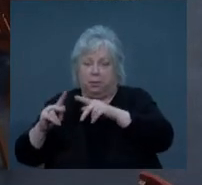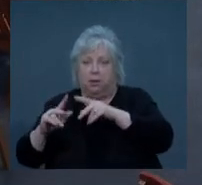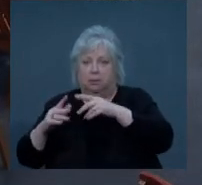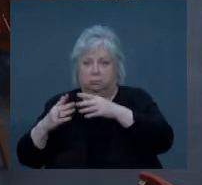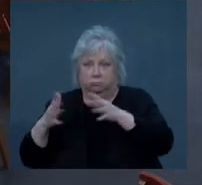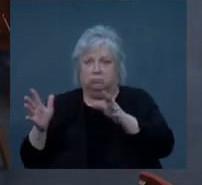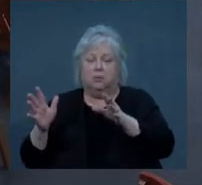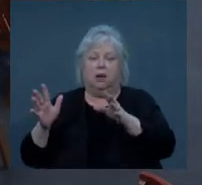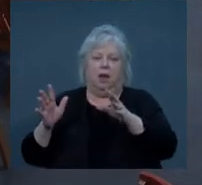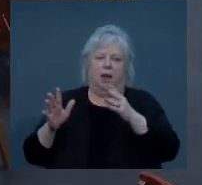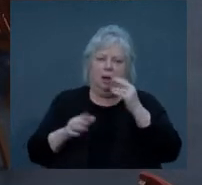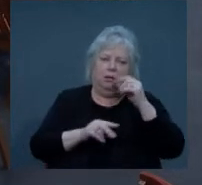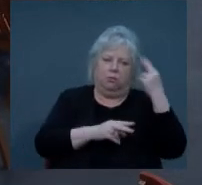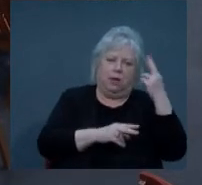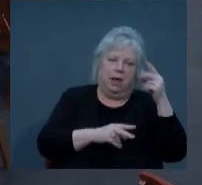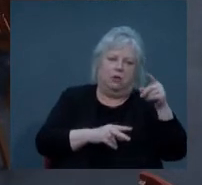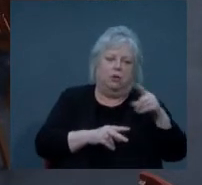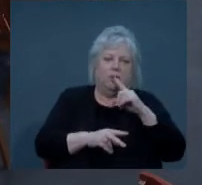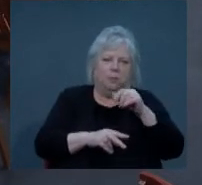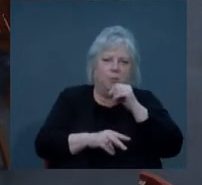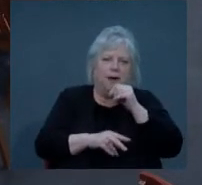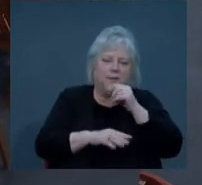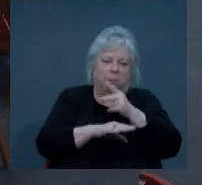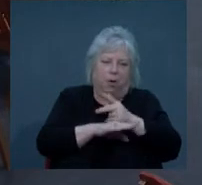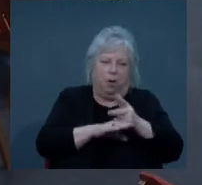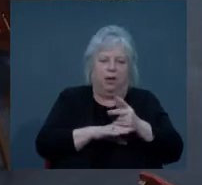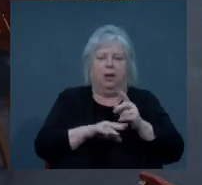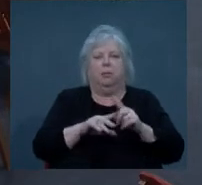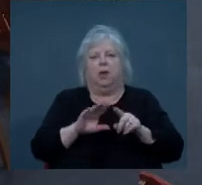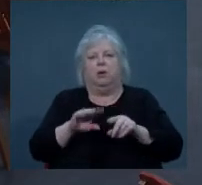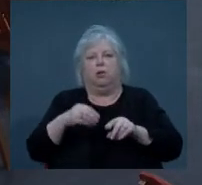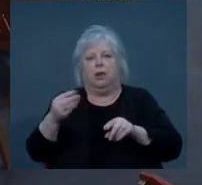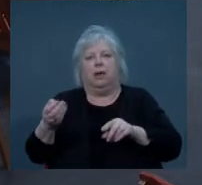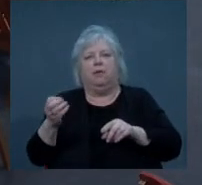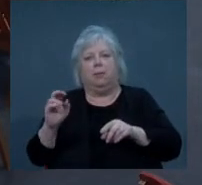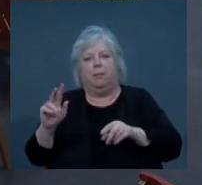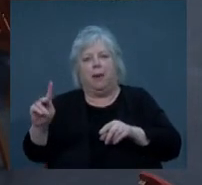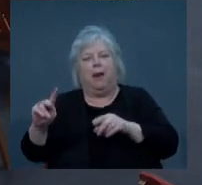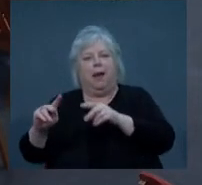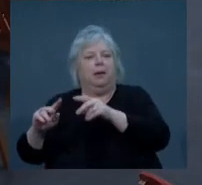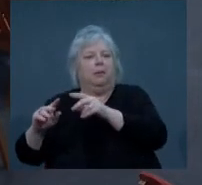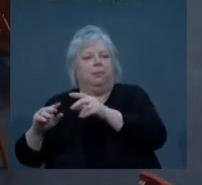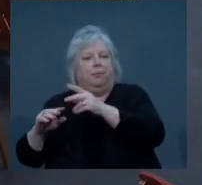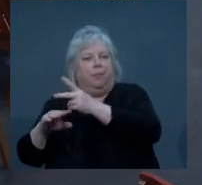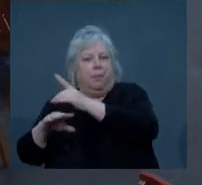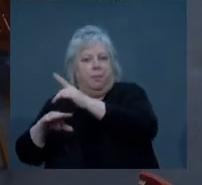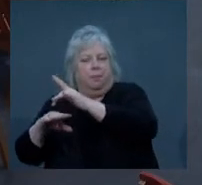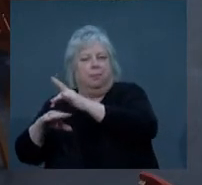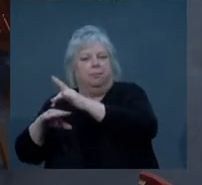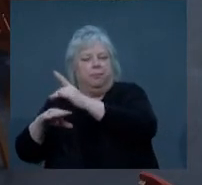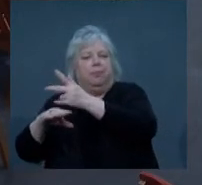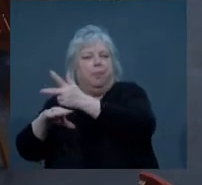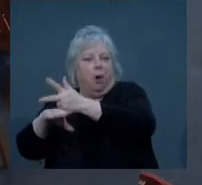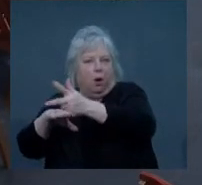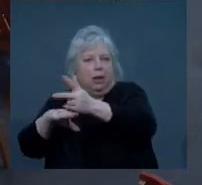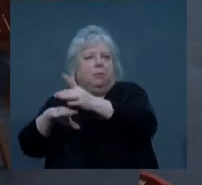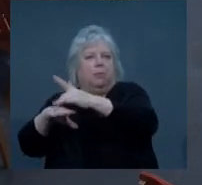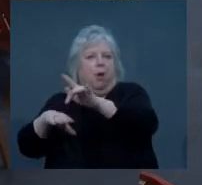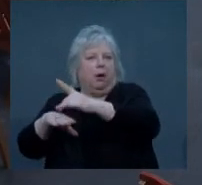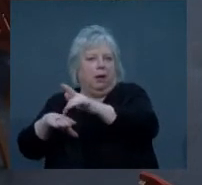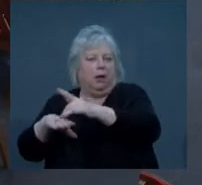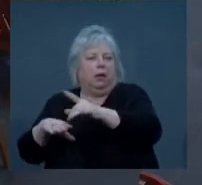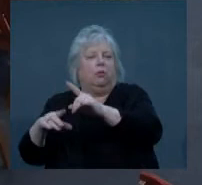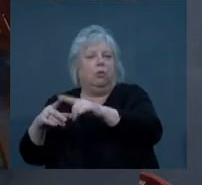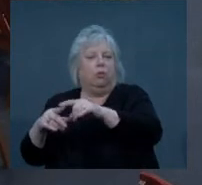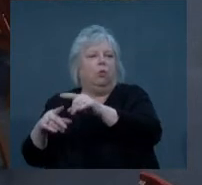lieu of you're giving back space that can be used by the public. I always felt like that would be a benefit to